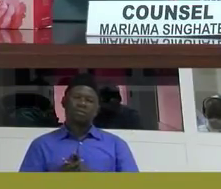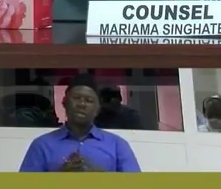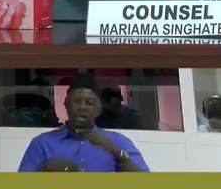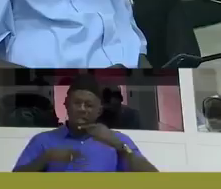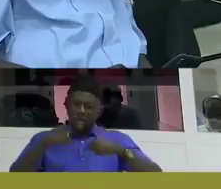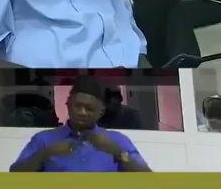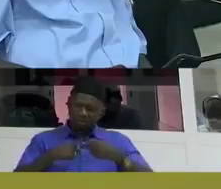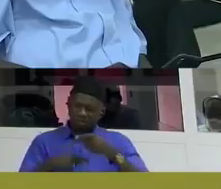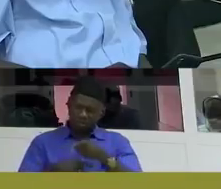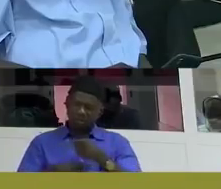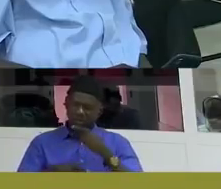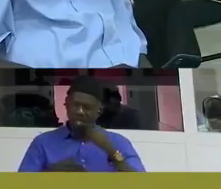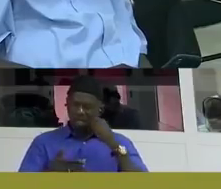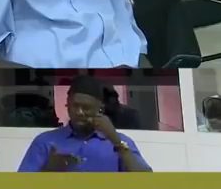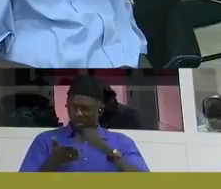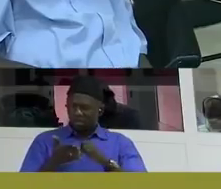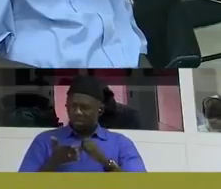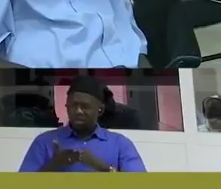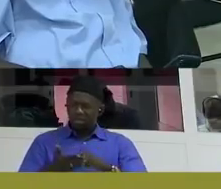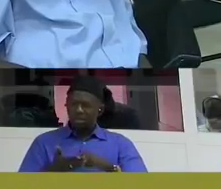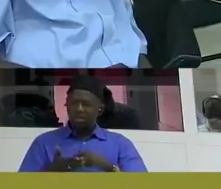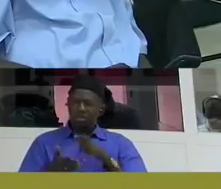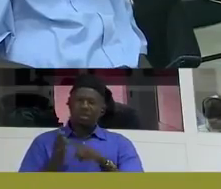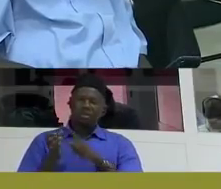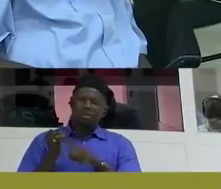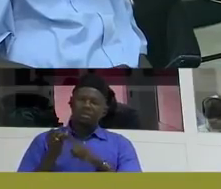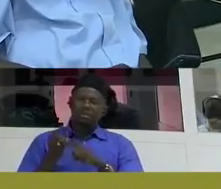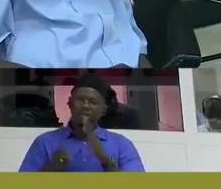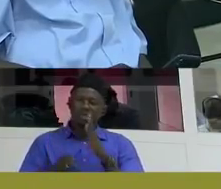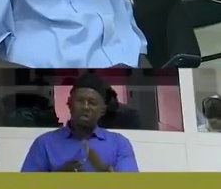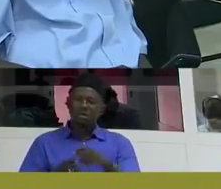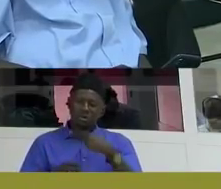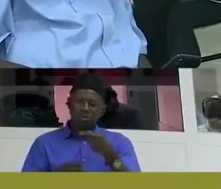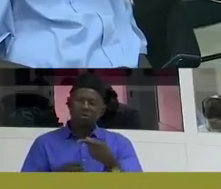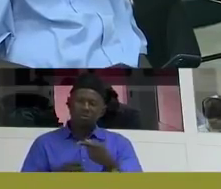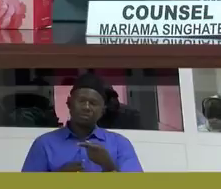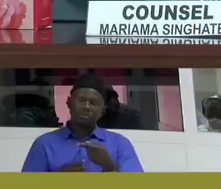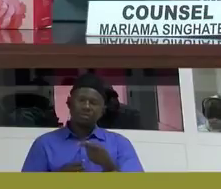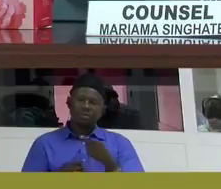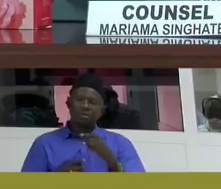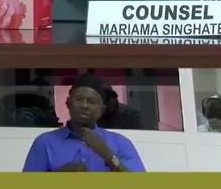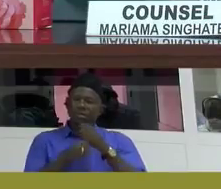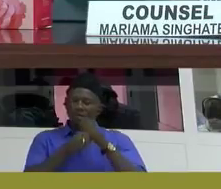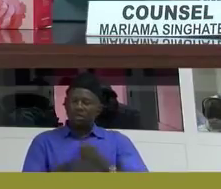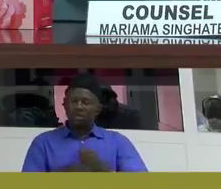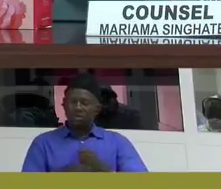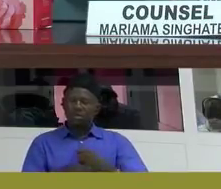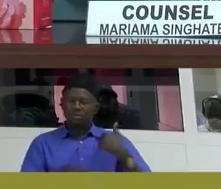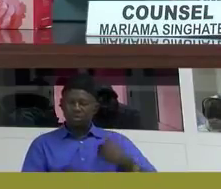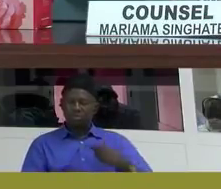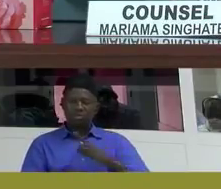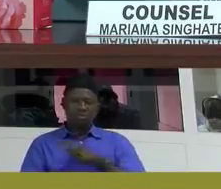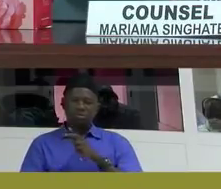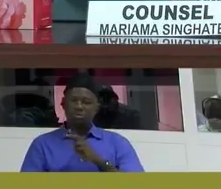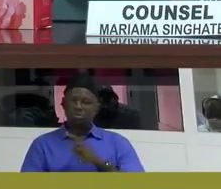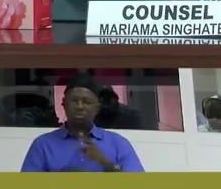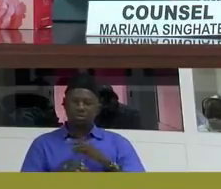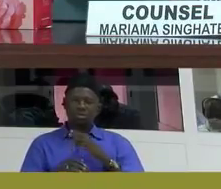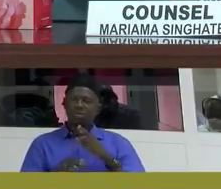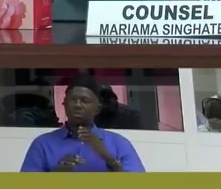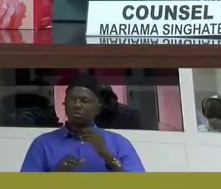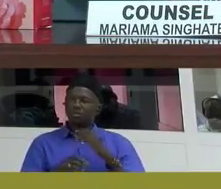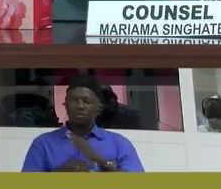that the rights of the Christians would not be affected. Was that enough assuration? Oh, no. Or was that